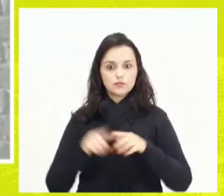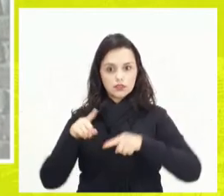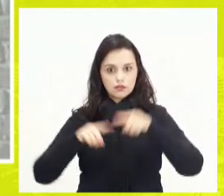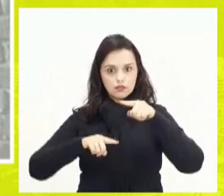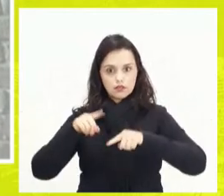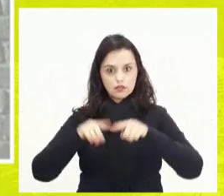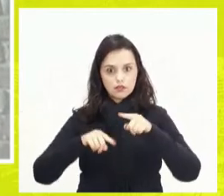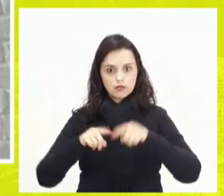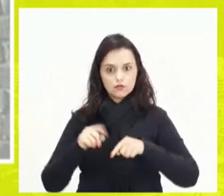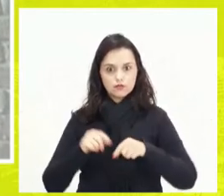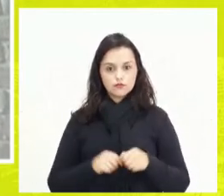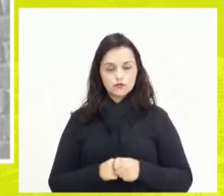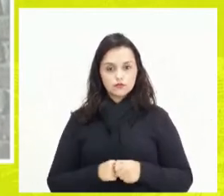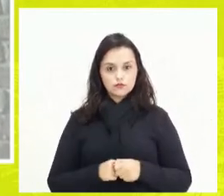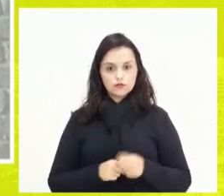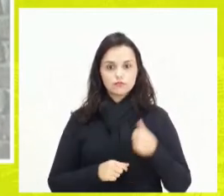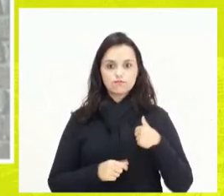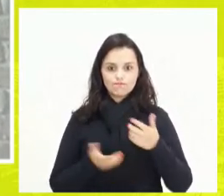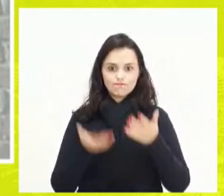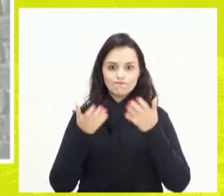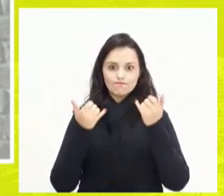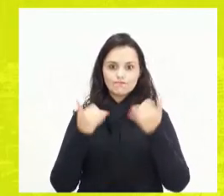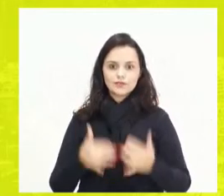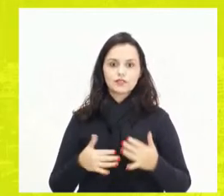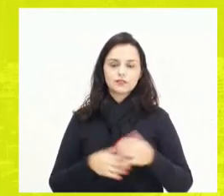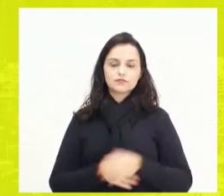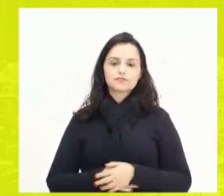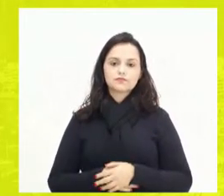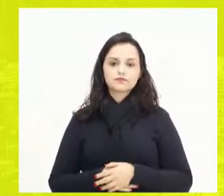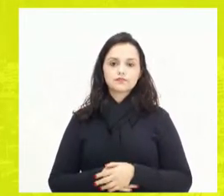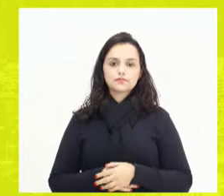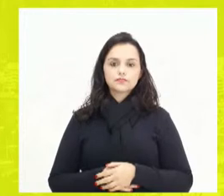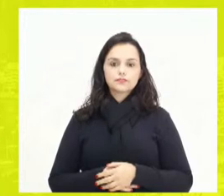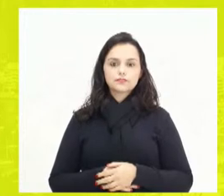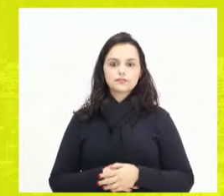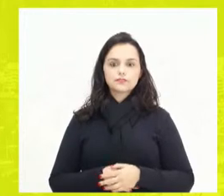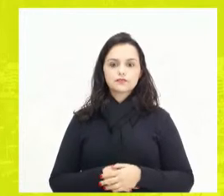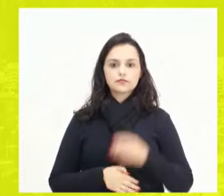freely that's what i wanted to say about this chico